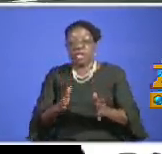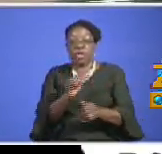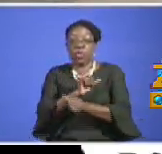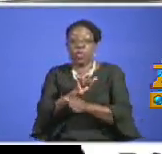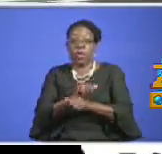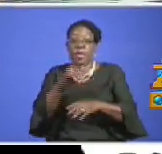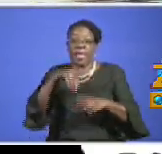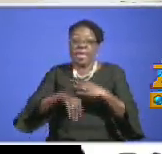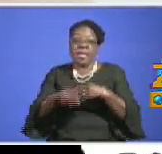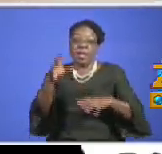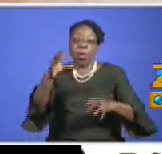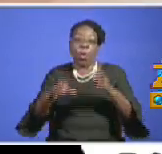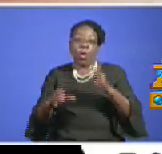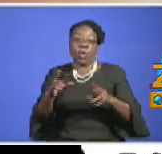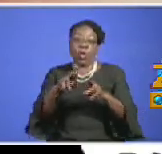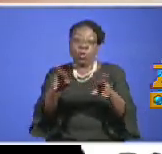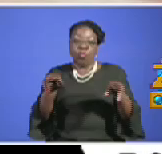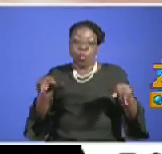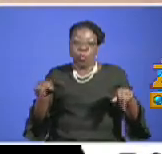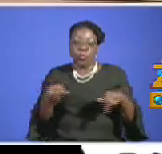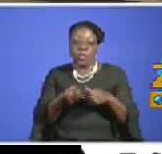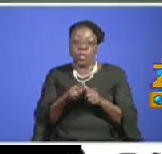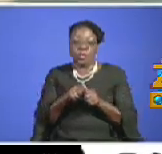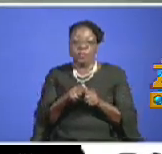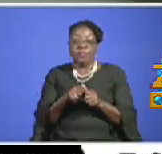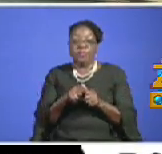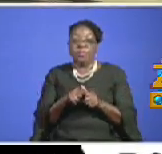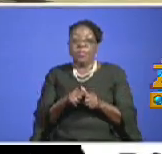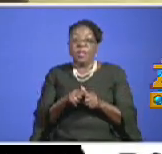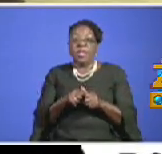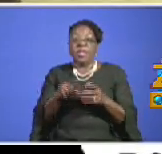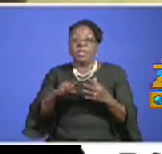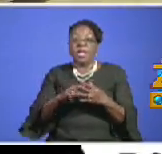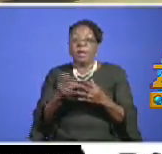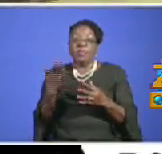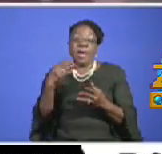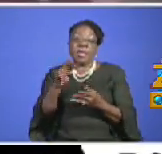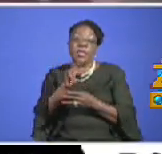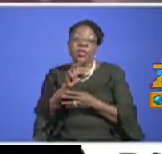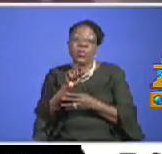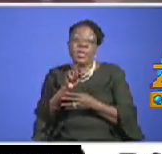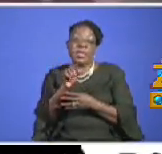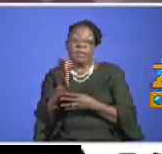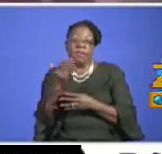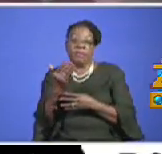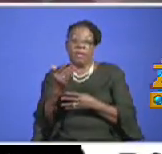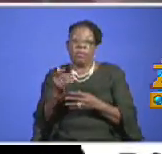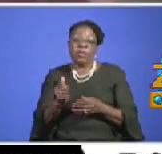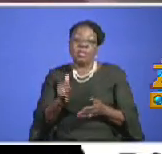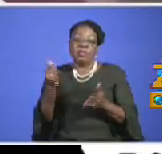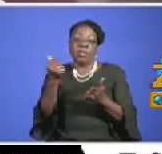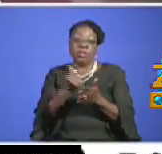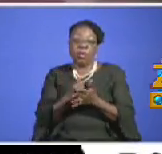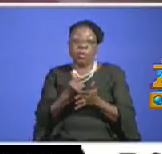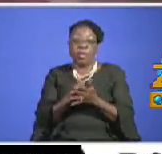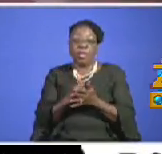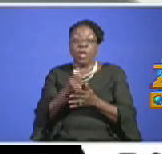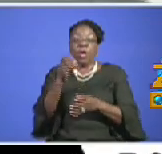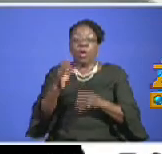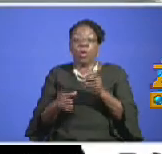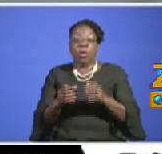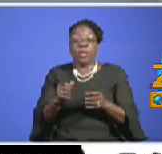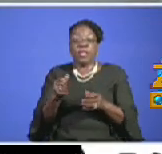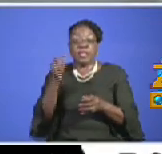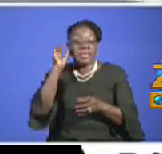modernizing the operations of the Industrial Tribunal began back in 2015 when Demerit Francis was appointed court president. She says